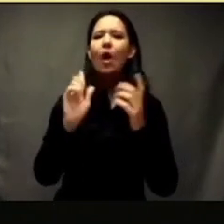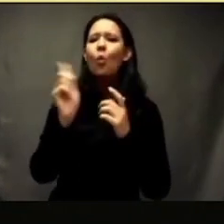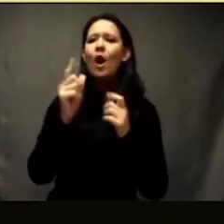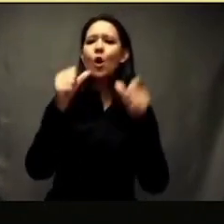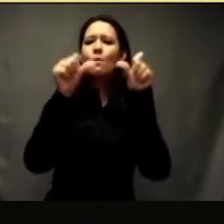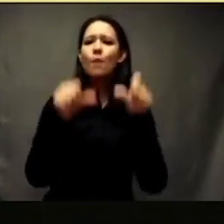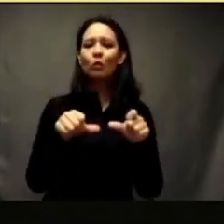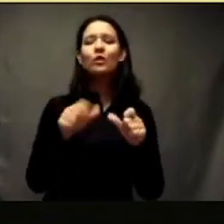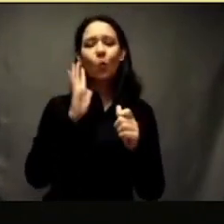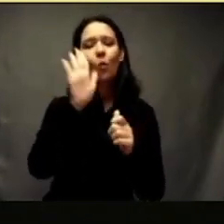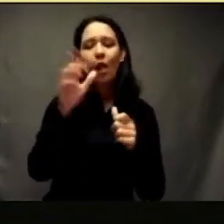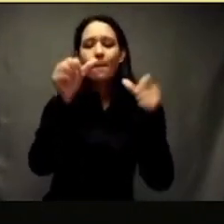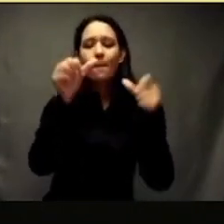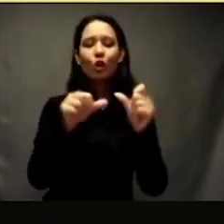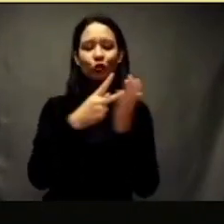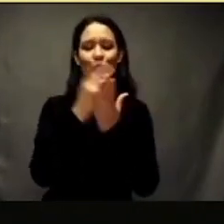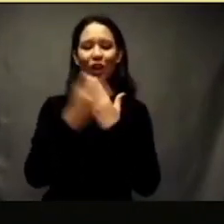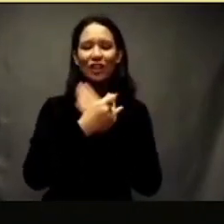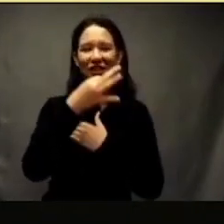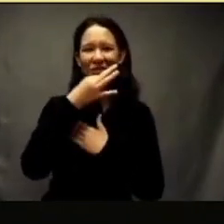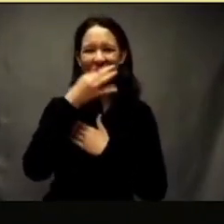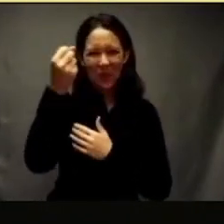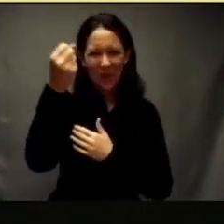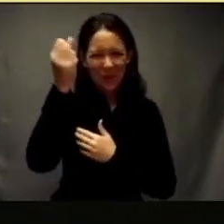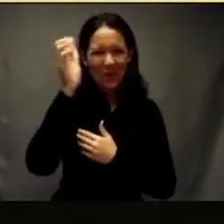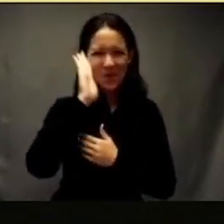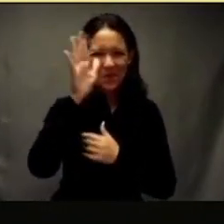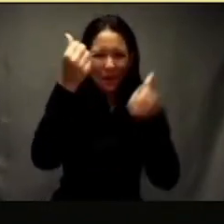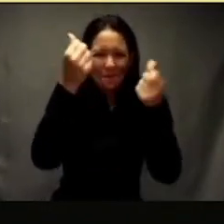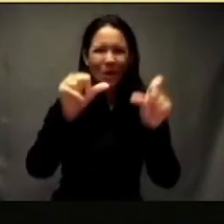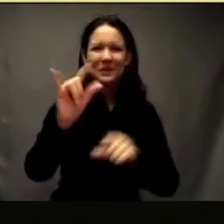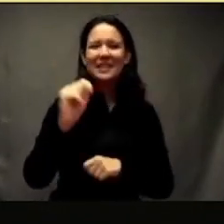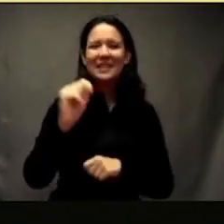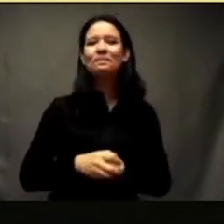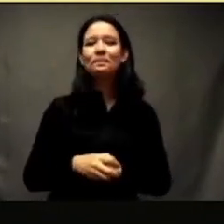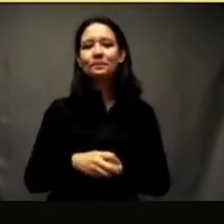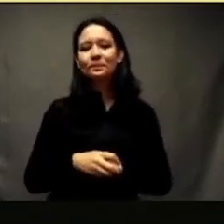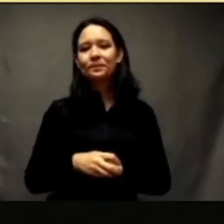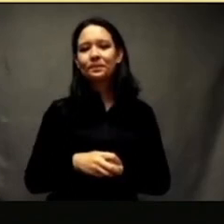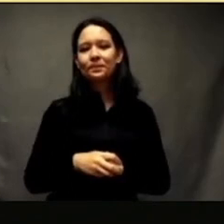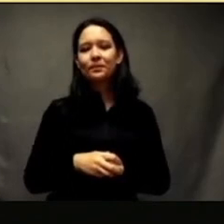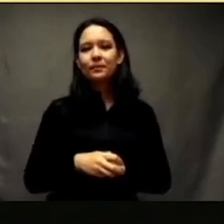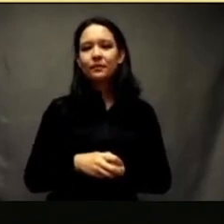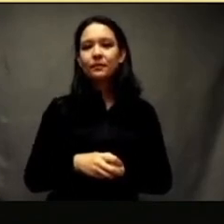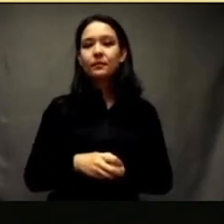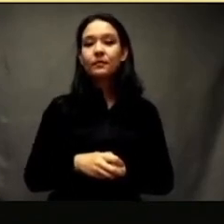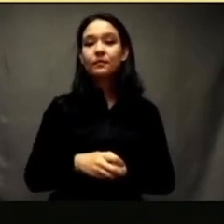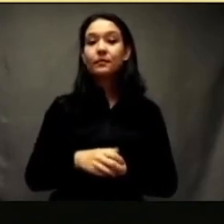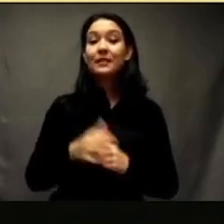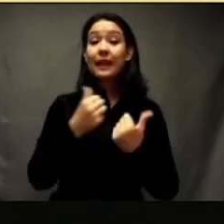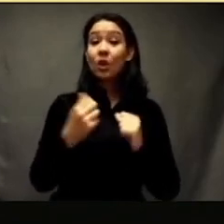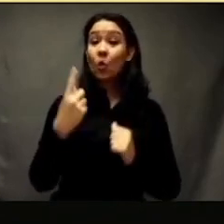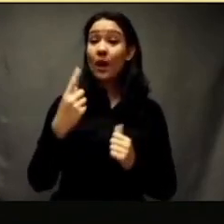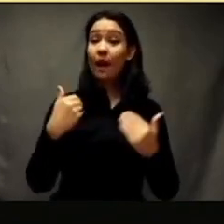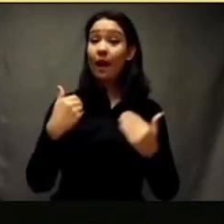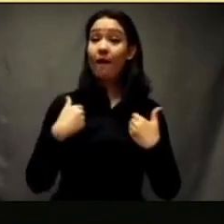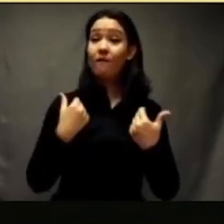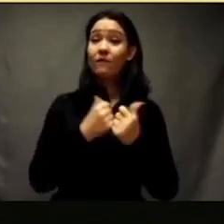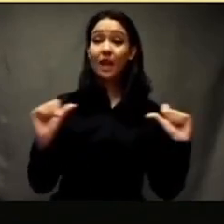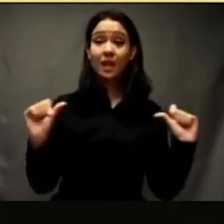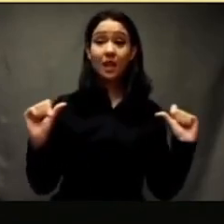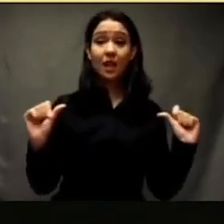in a minute. So hang tight on that. And does anyone have